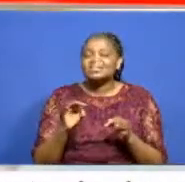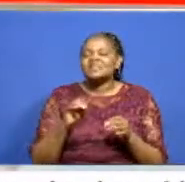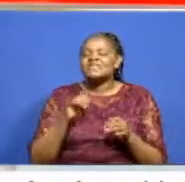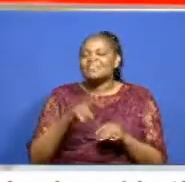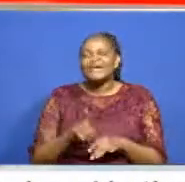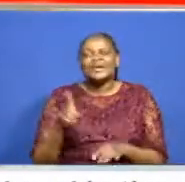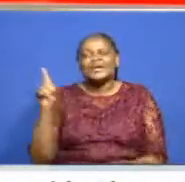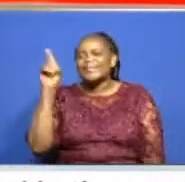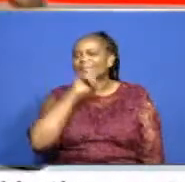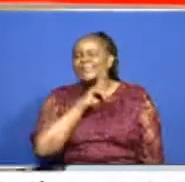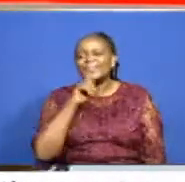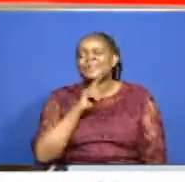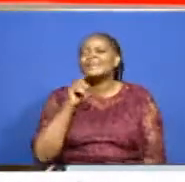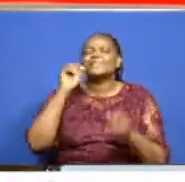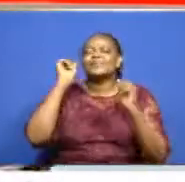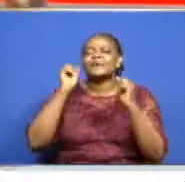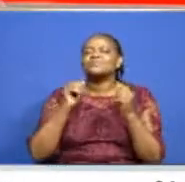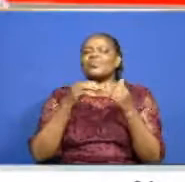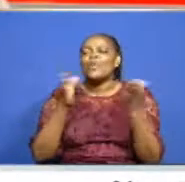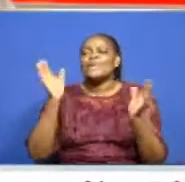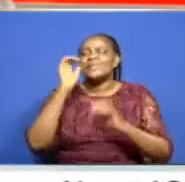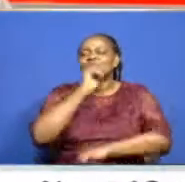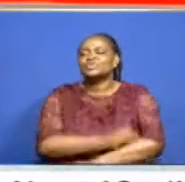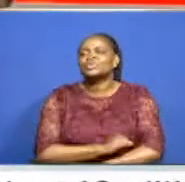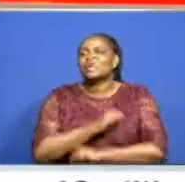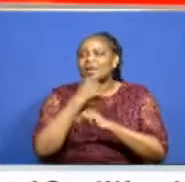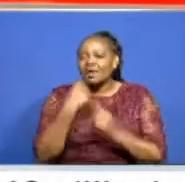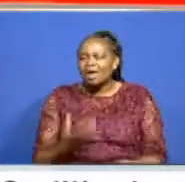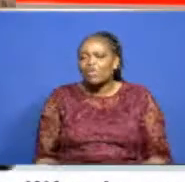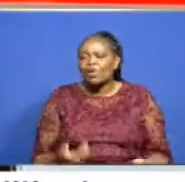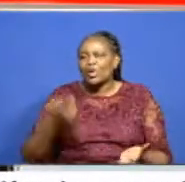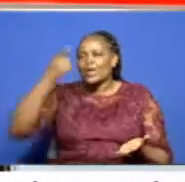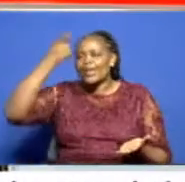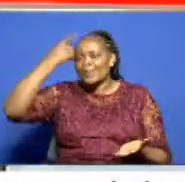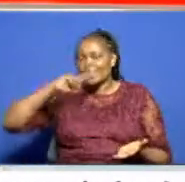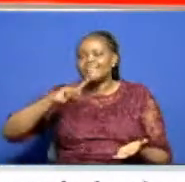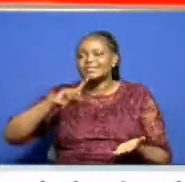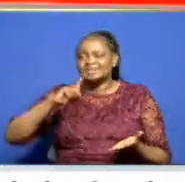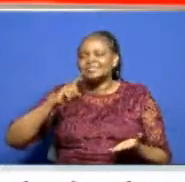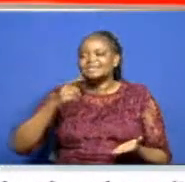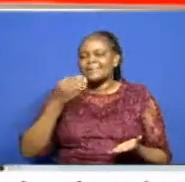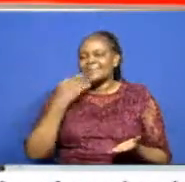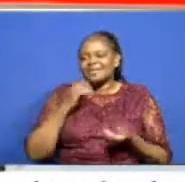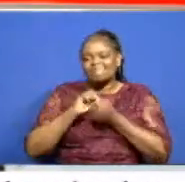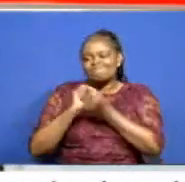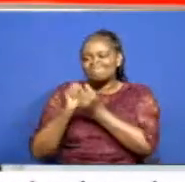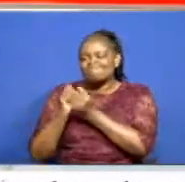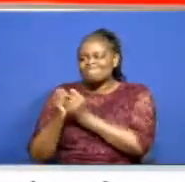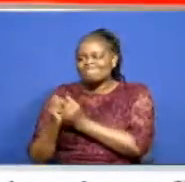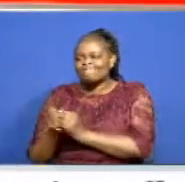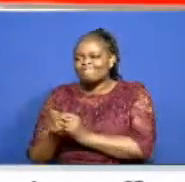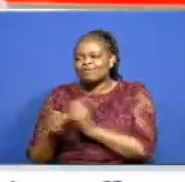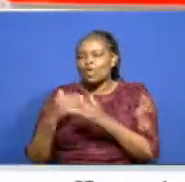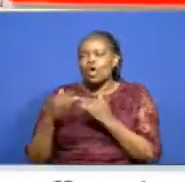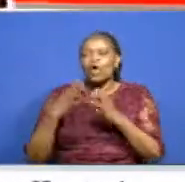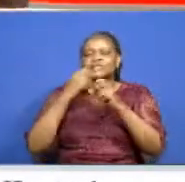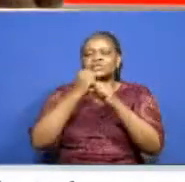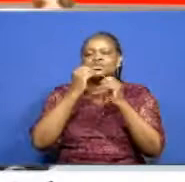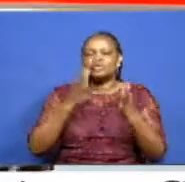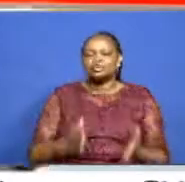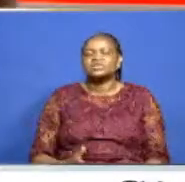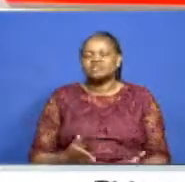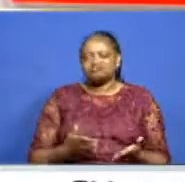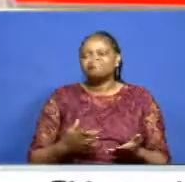schools which are in existence? The policy must be reworked. All the players, be they boards